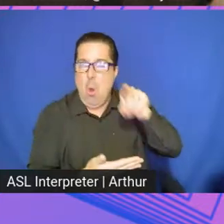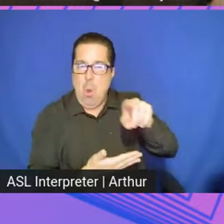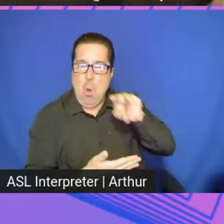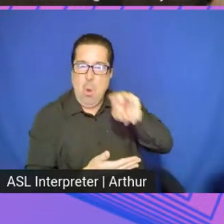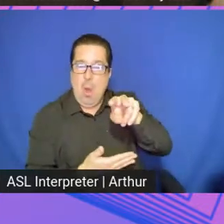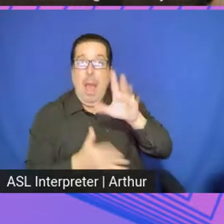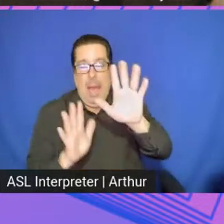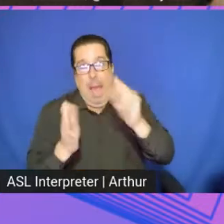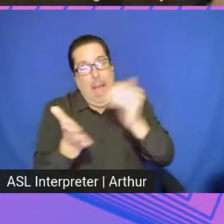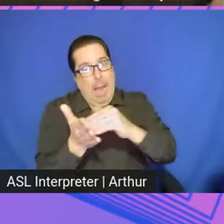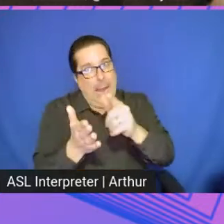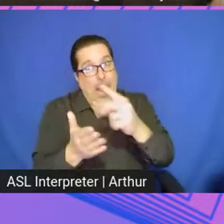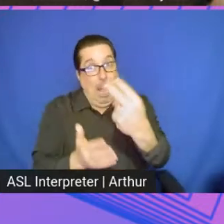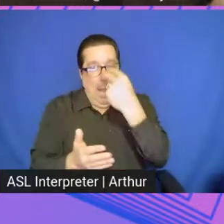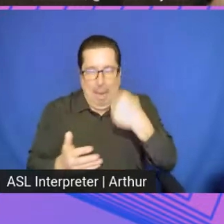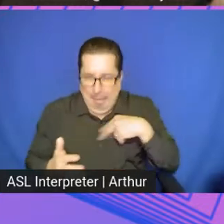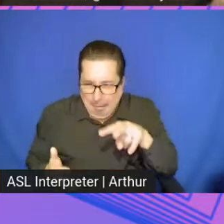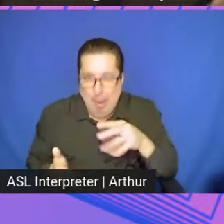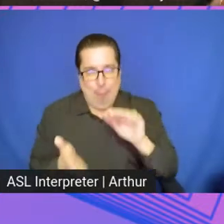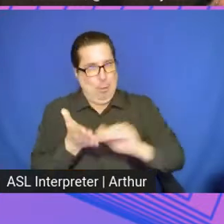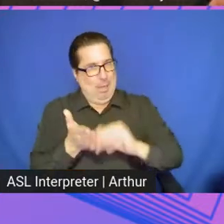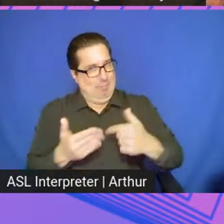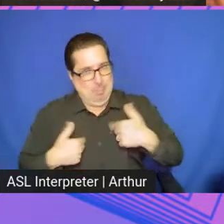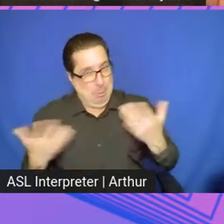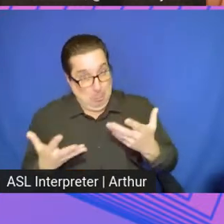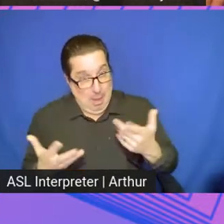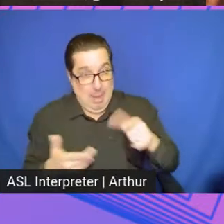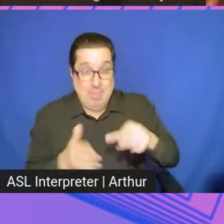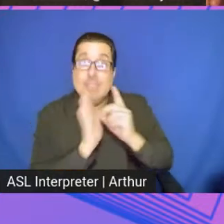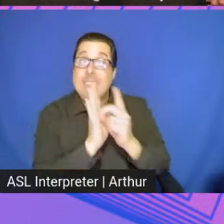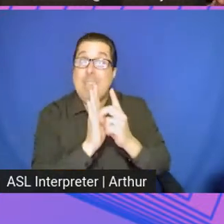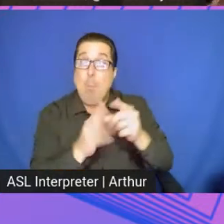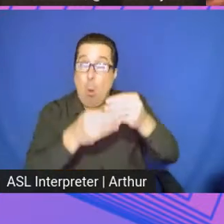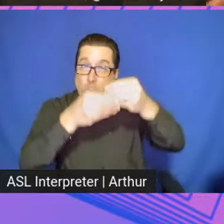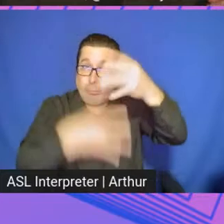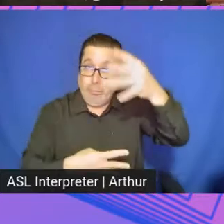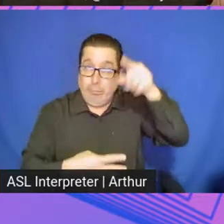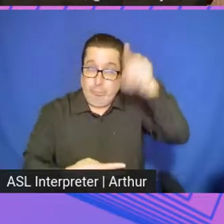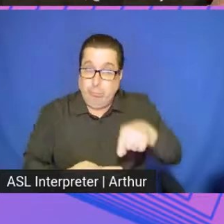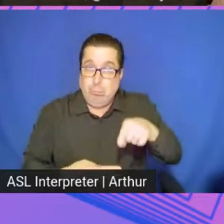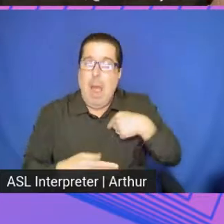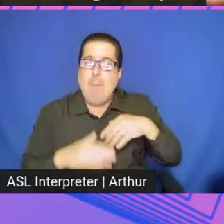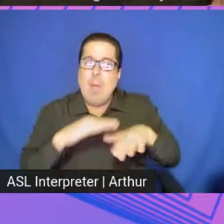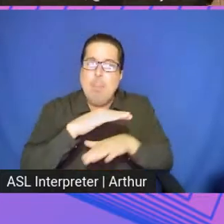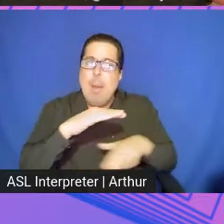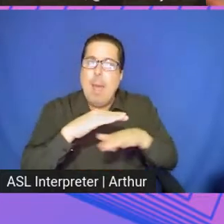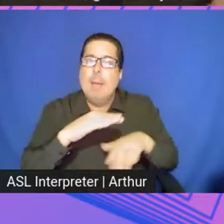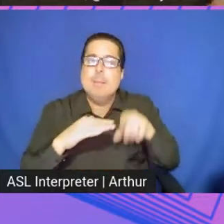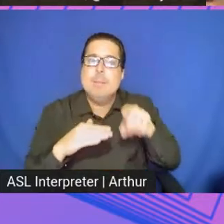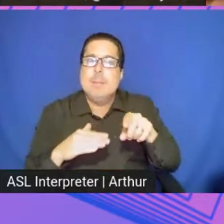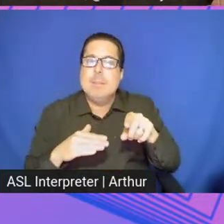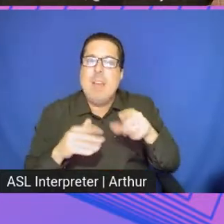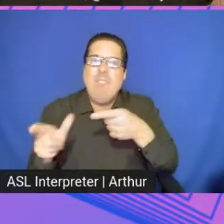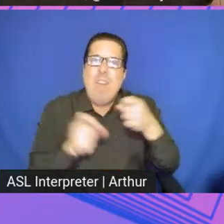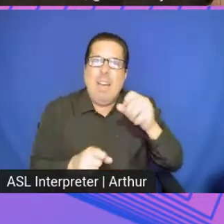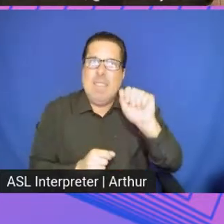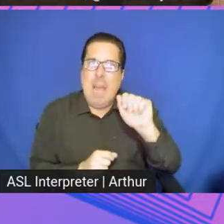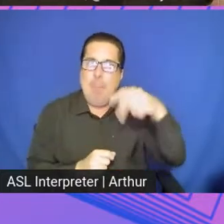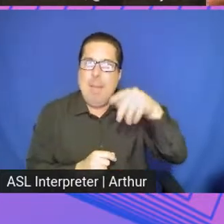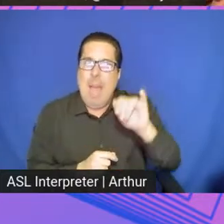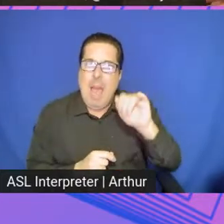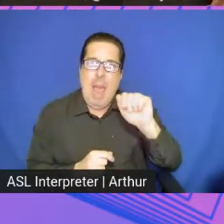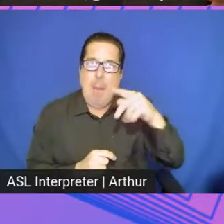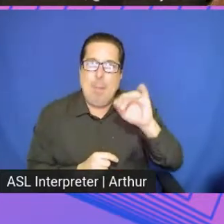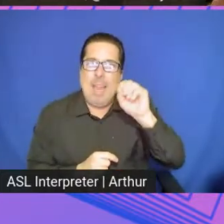me. So in this demo, we have basically this is a fast API application written in